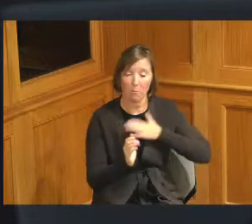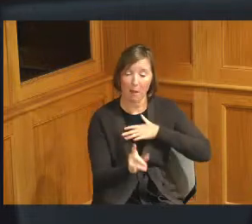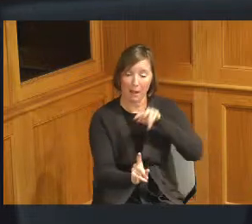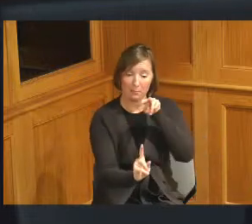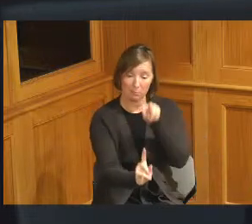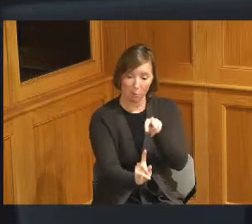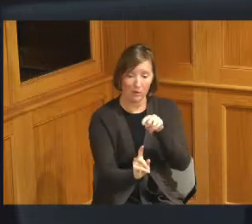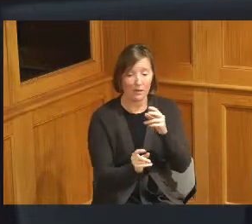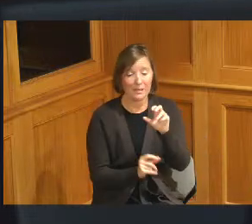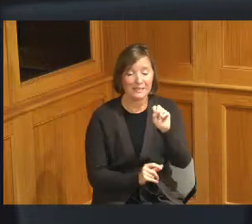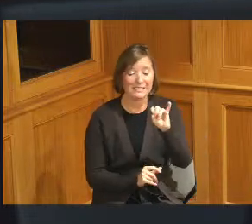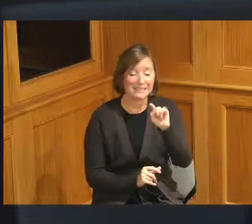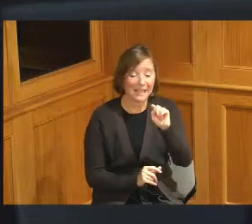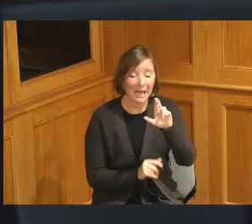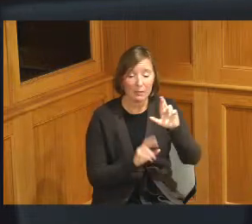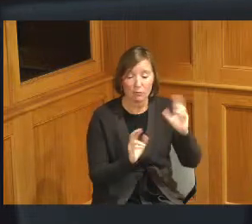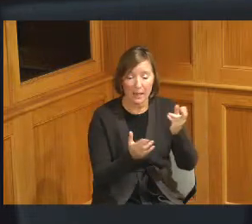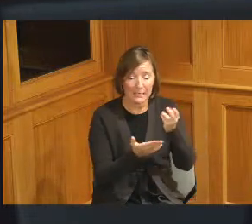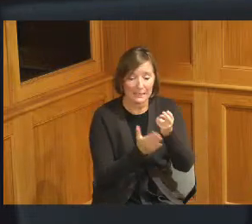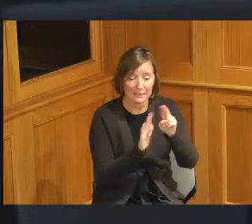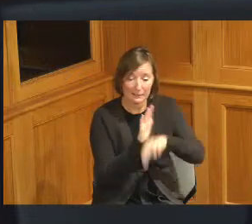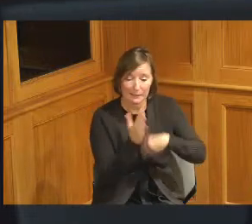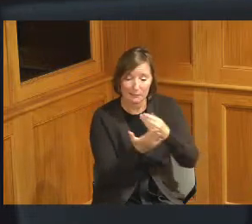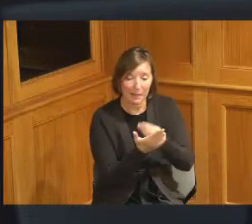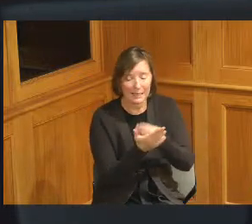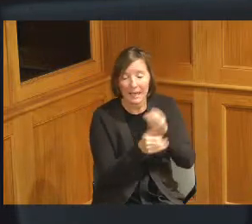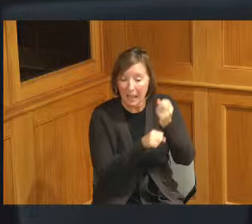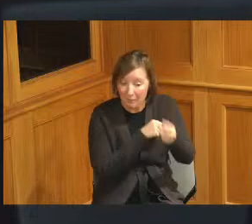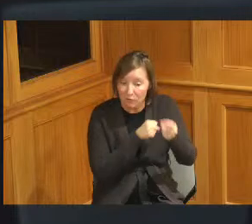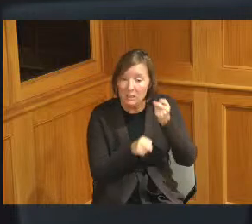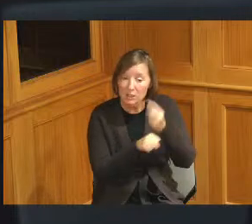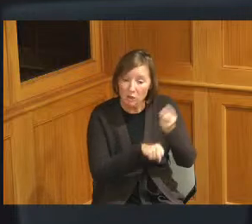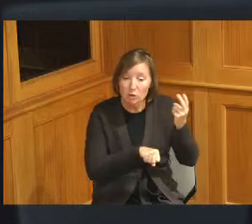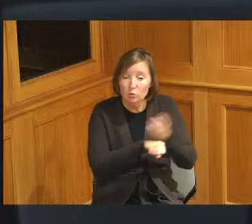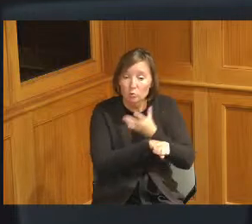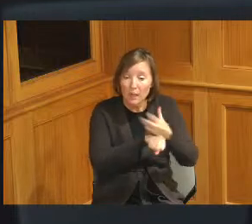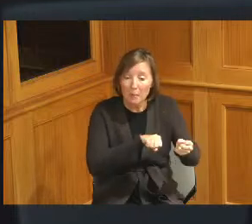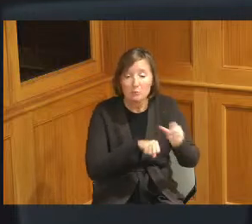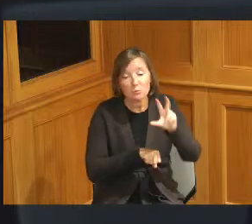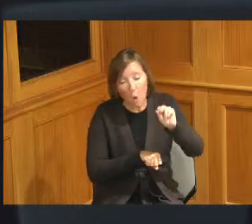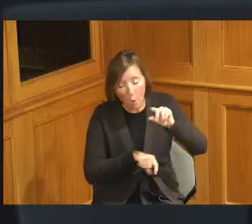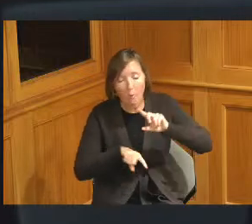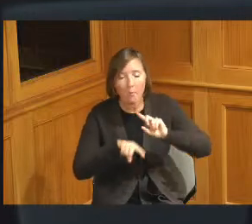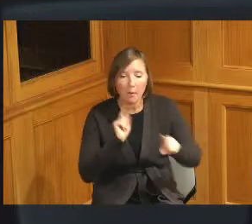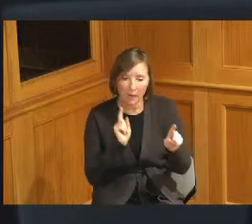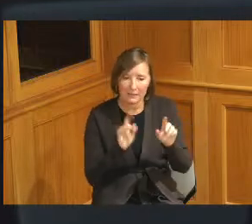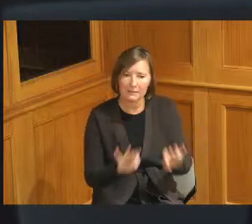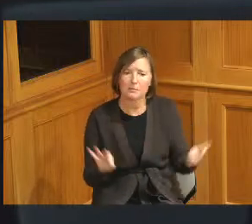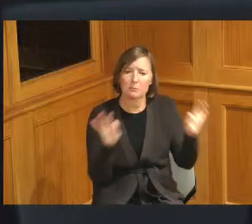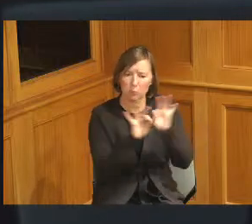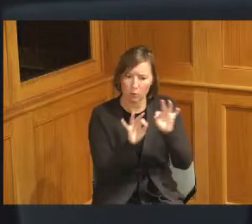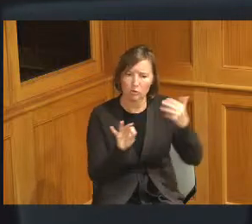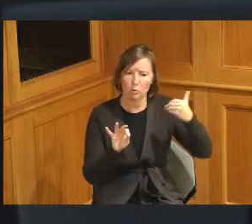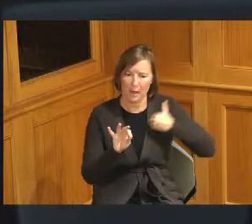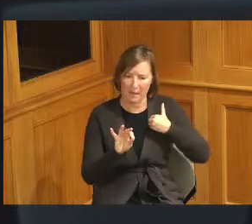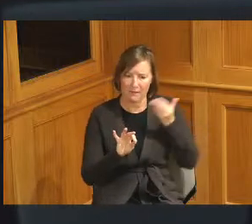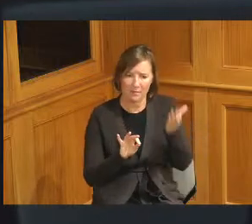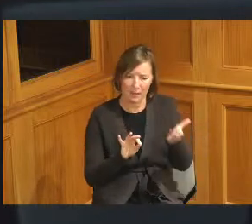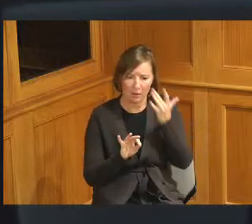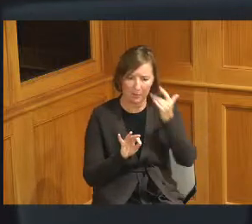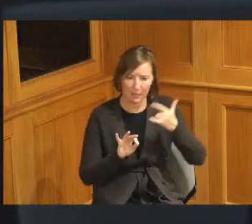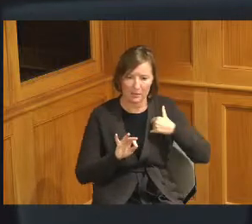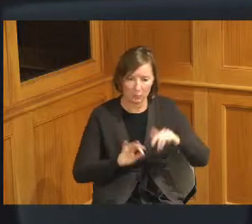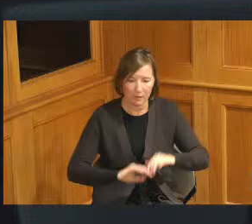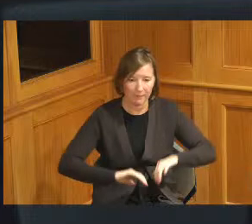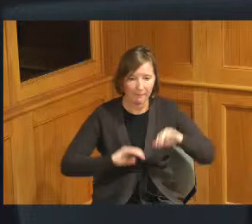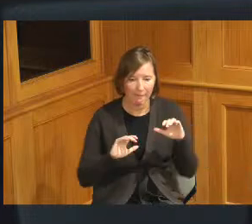while it doesn't get used every year because there's not an opportunity to use it every year, I do think it's important just to get us poised and